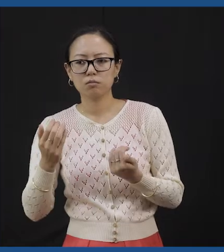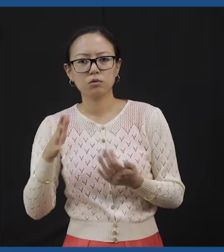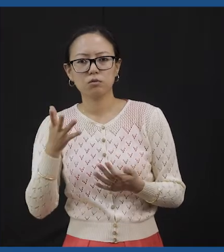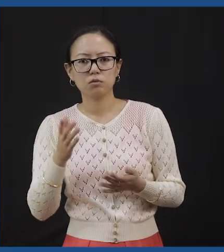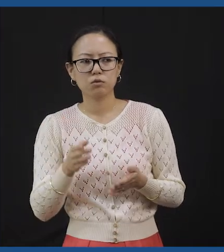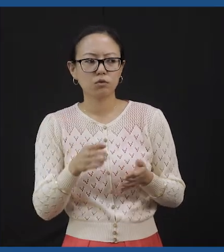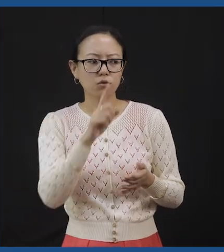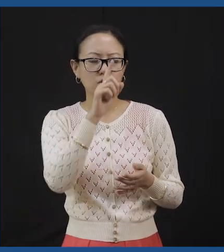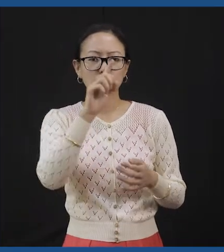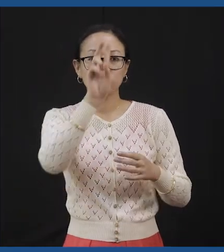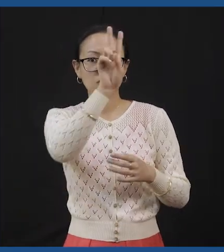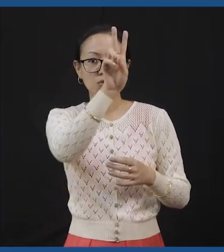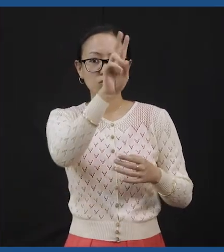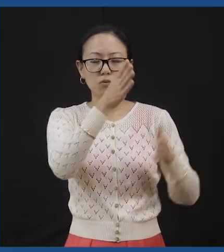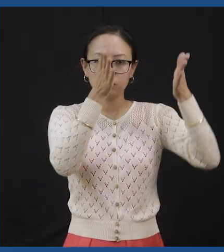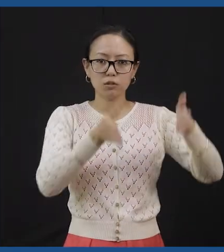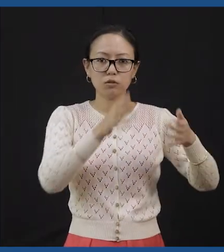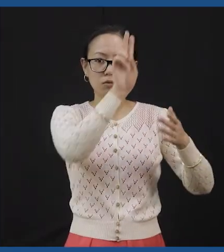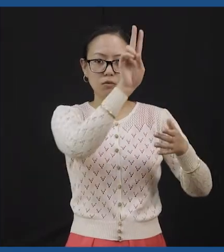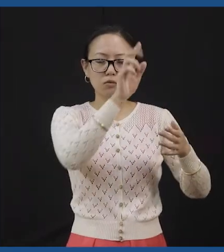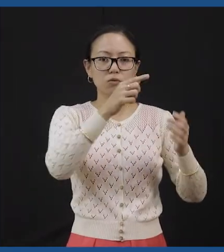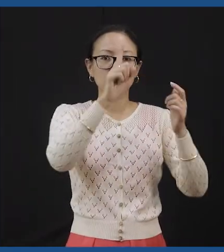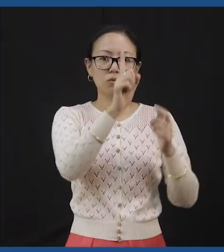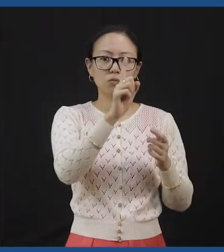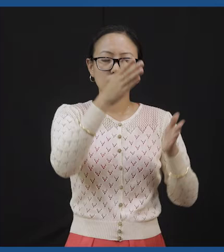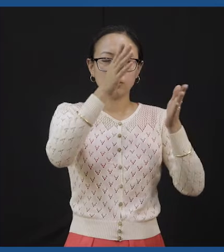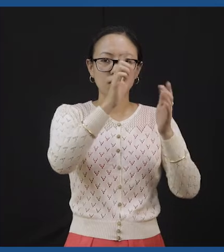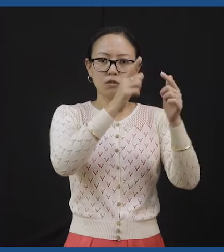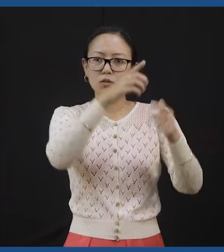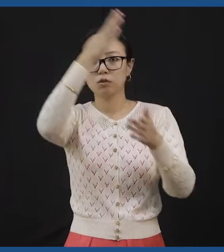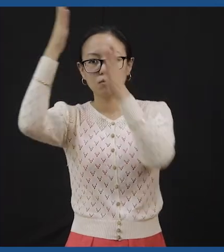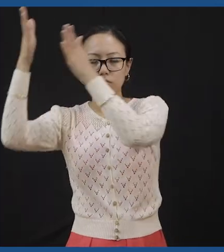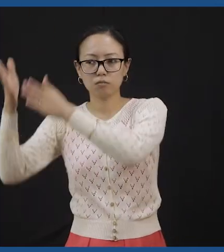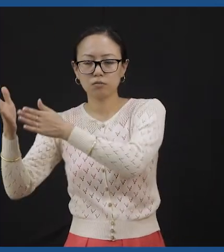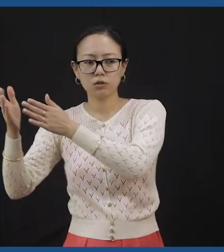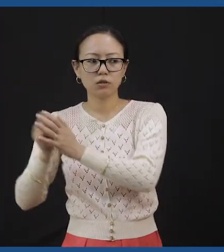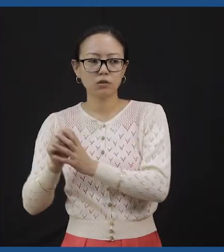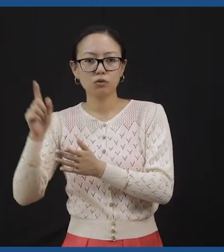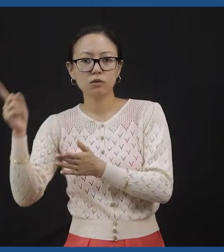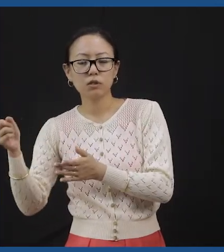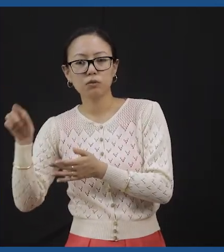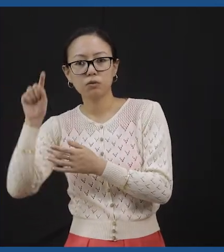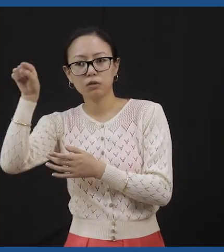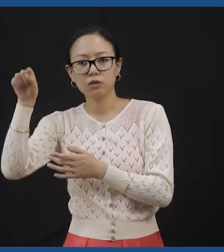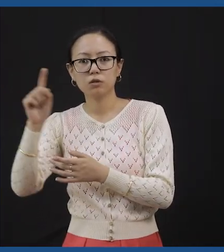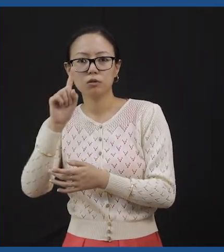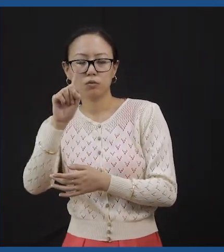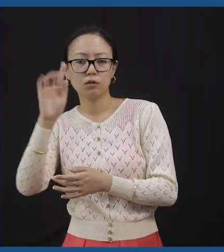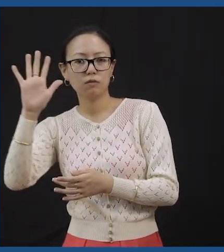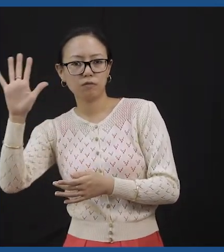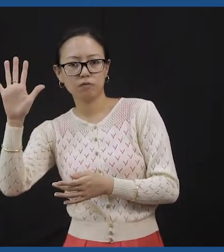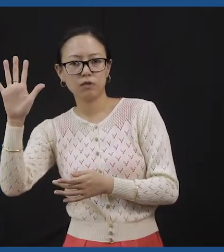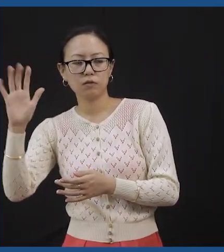So here 5, impossible. Took 1 from the tens place. You regrouped it as 15 ones.